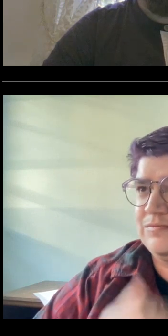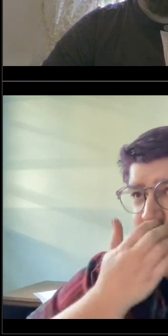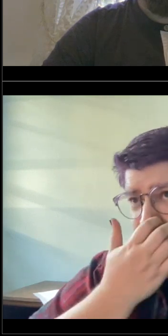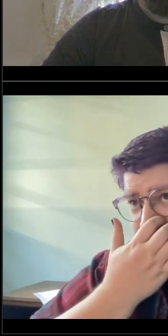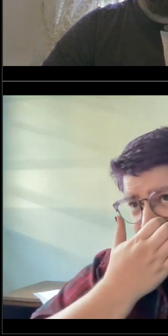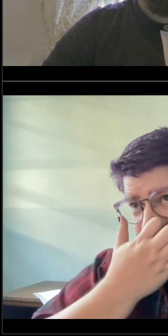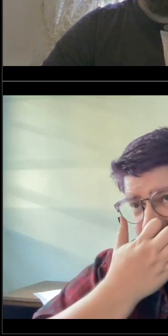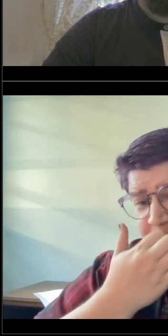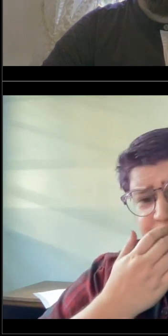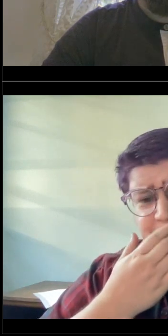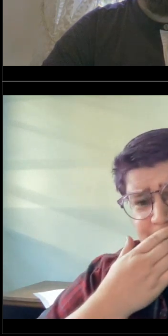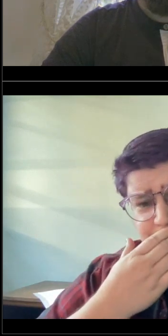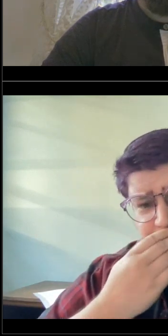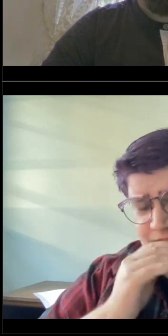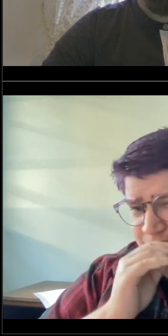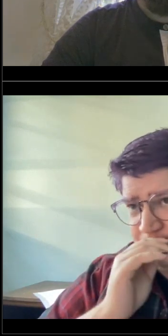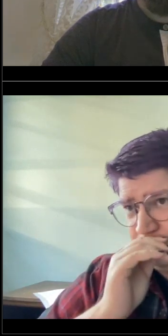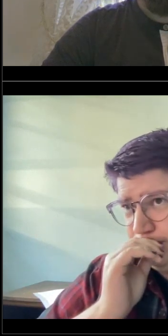about,